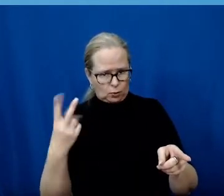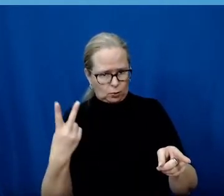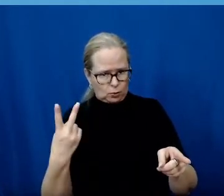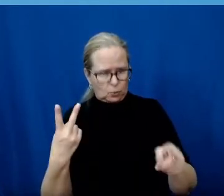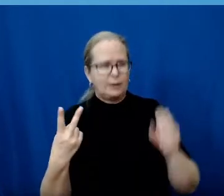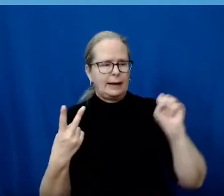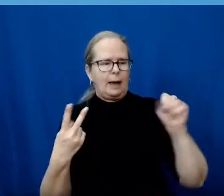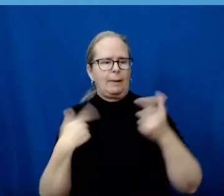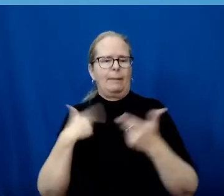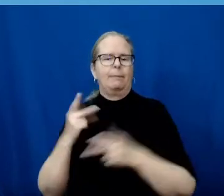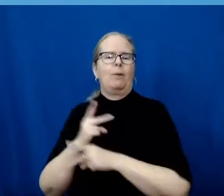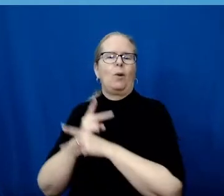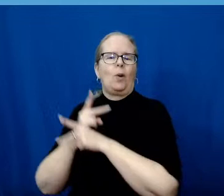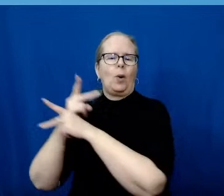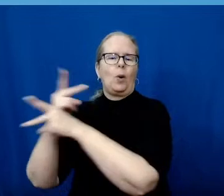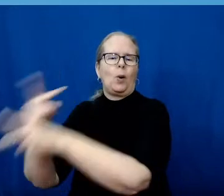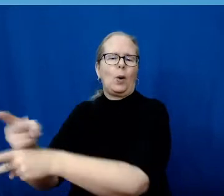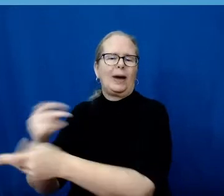does.